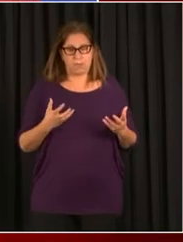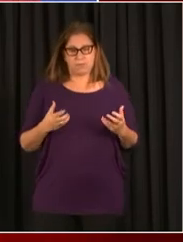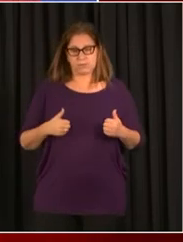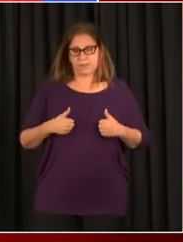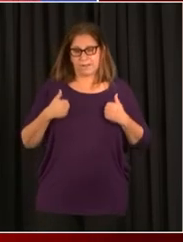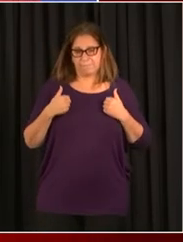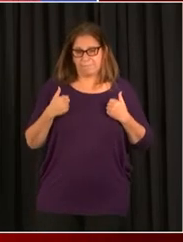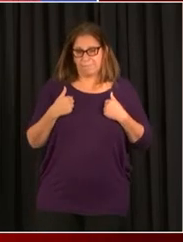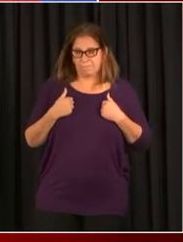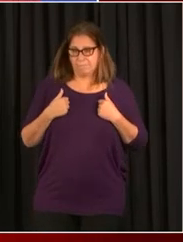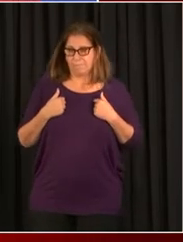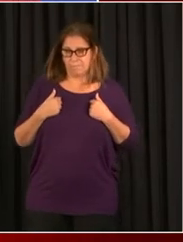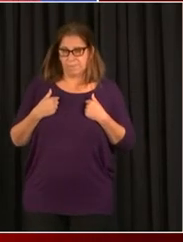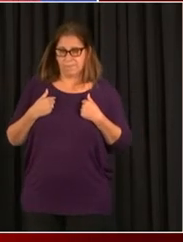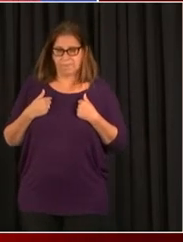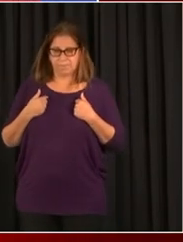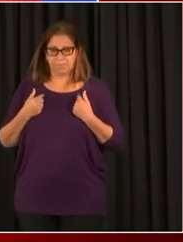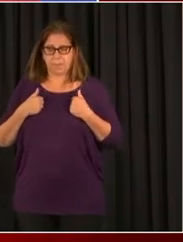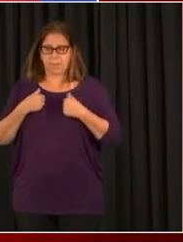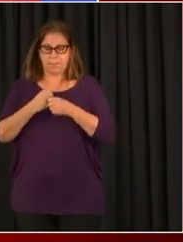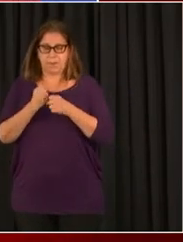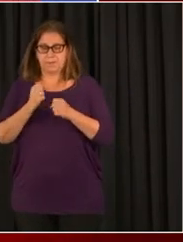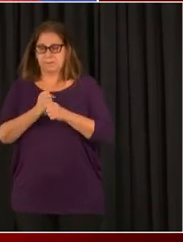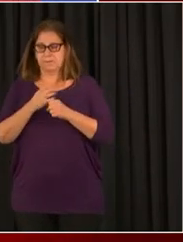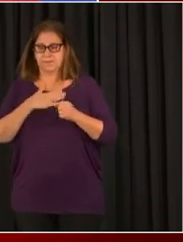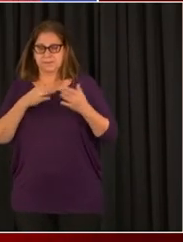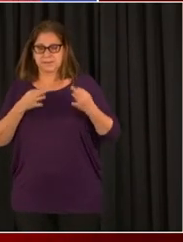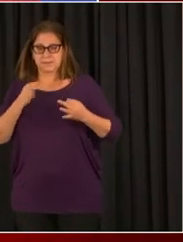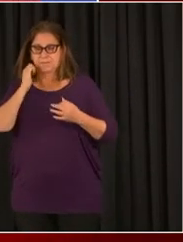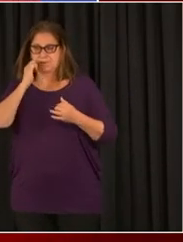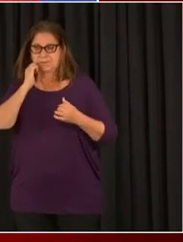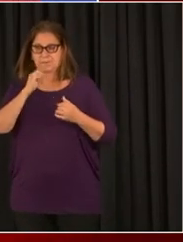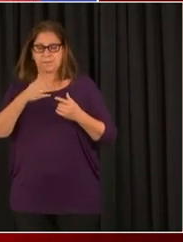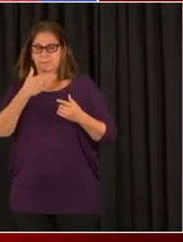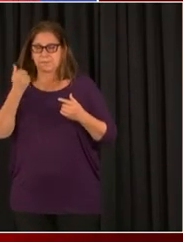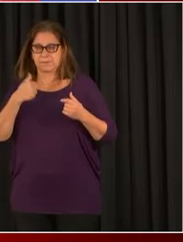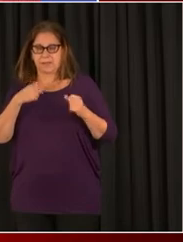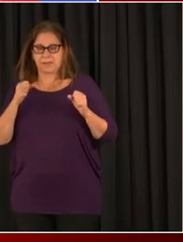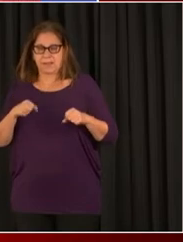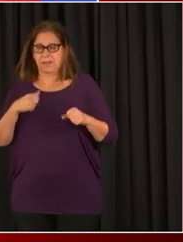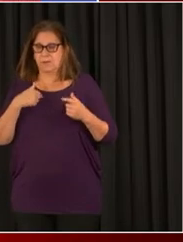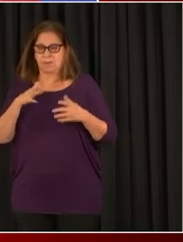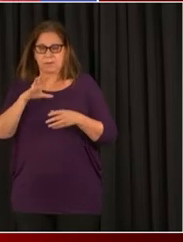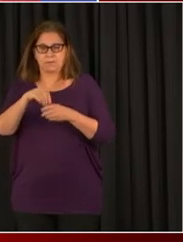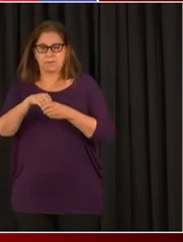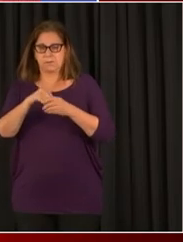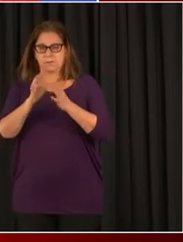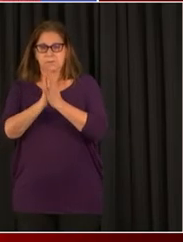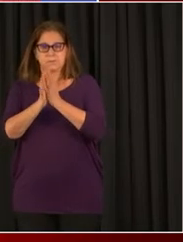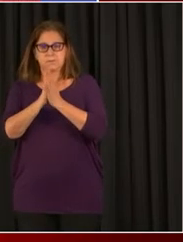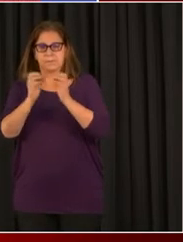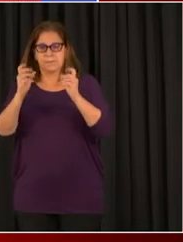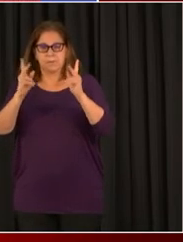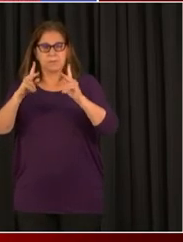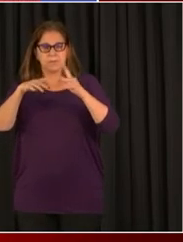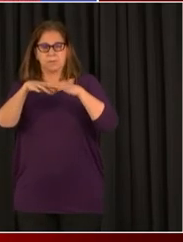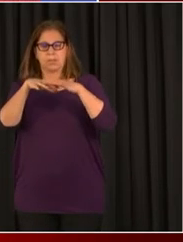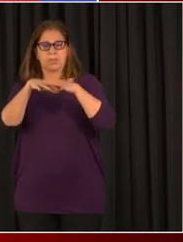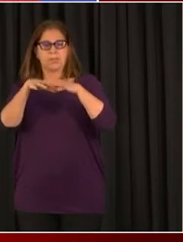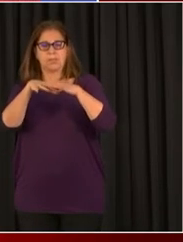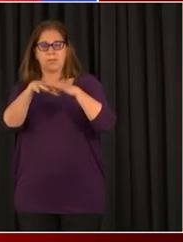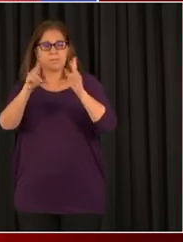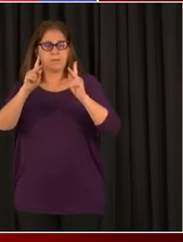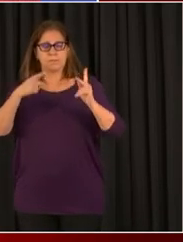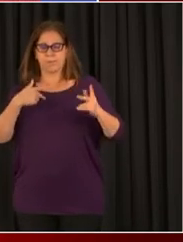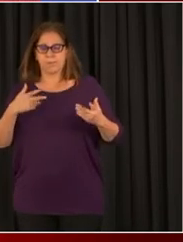best decisions that are smart. Yes, a few more questions. Can I circle back to the holidays? And Yes. just, you